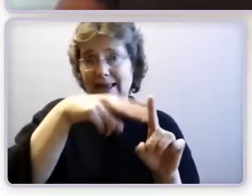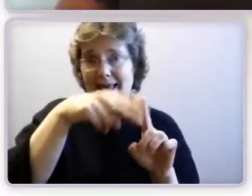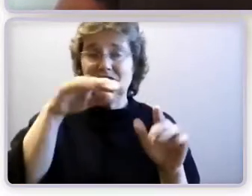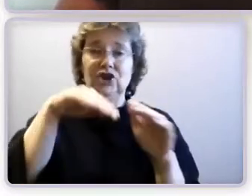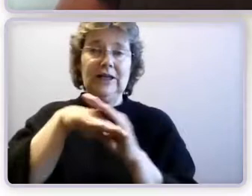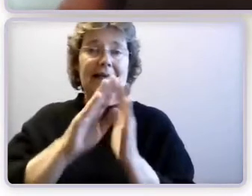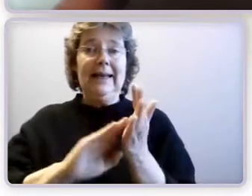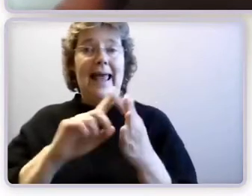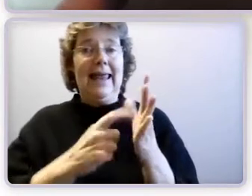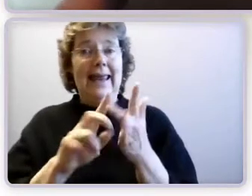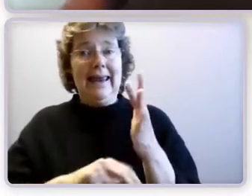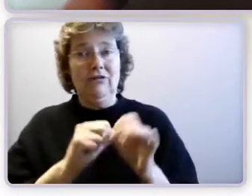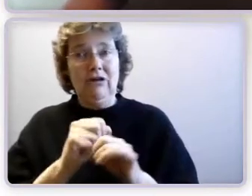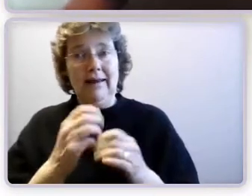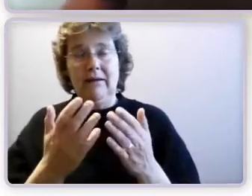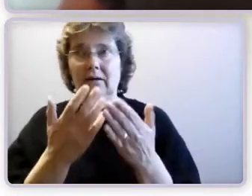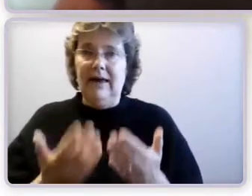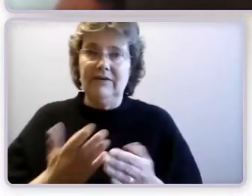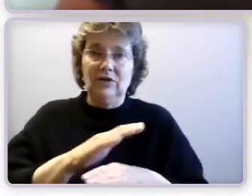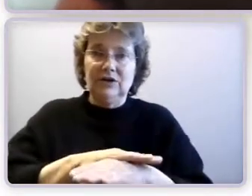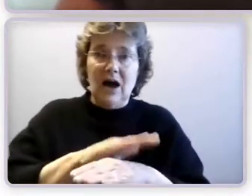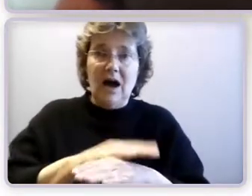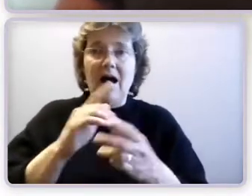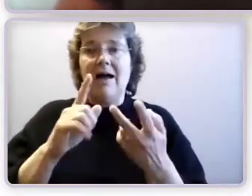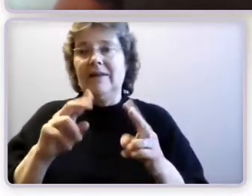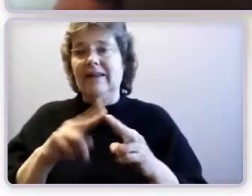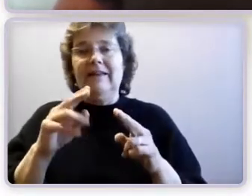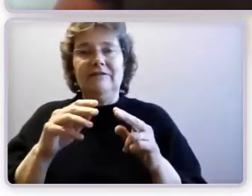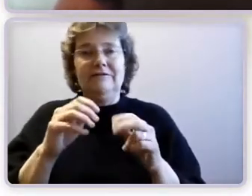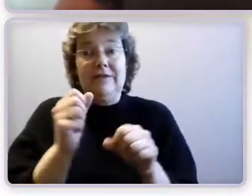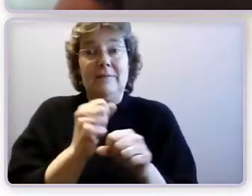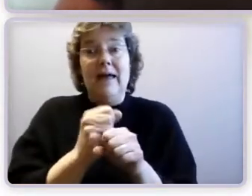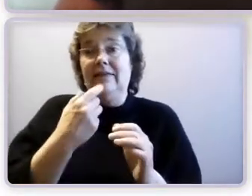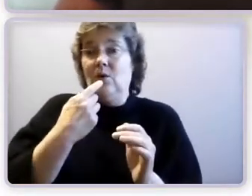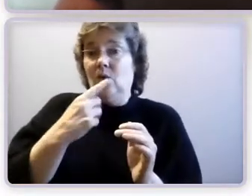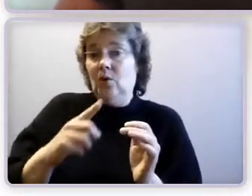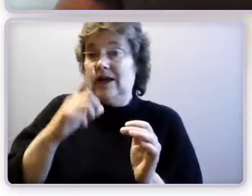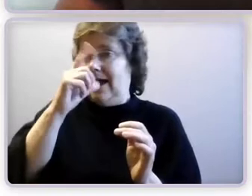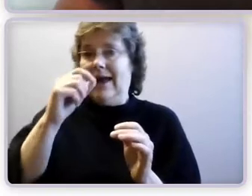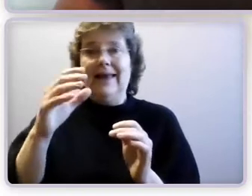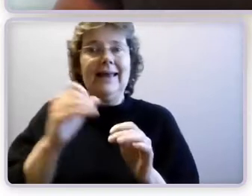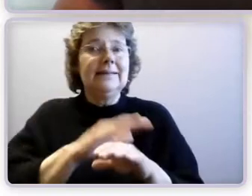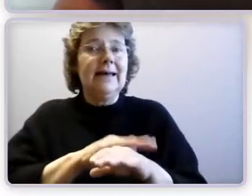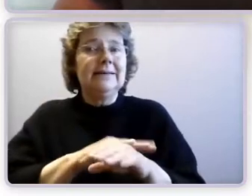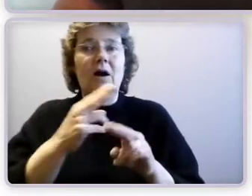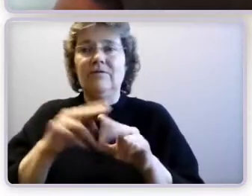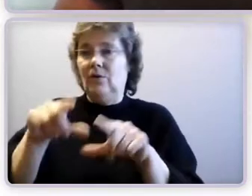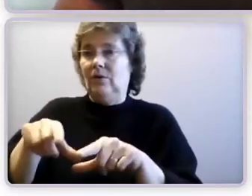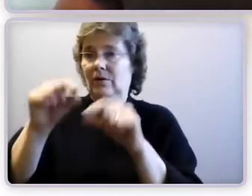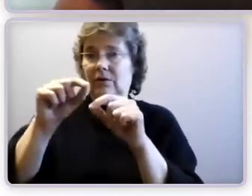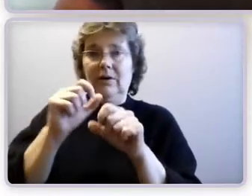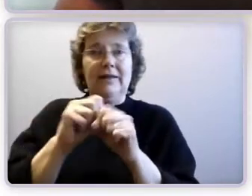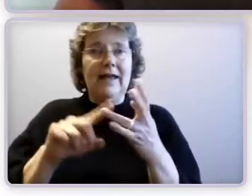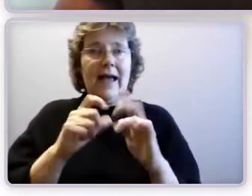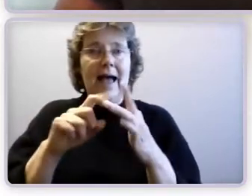time. If a guardianship order is made, it can still take time for a guardian to be appointed. Let's say